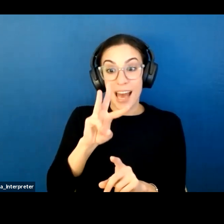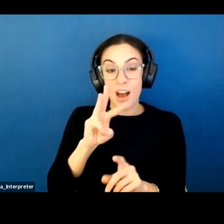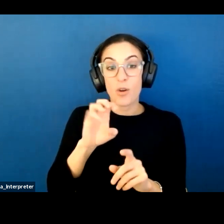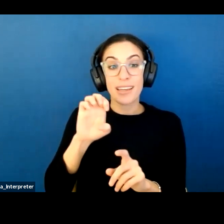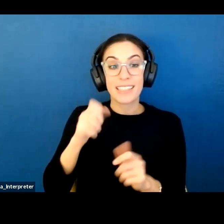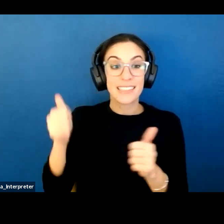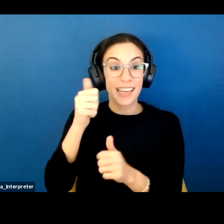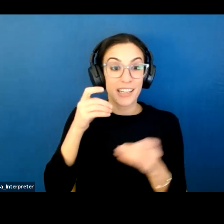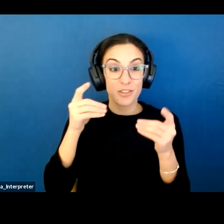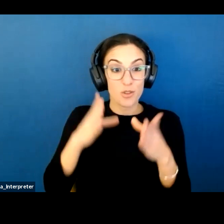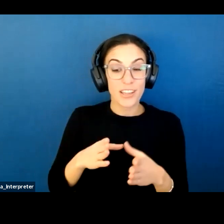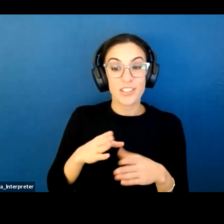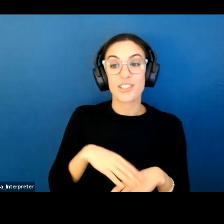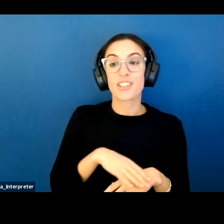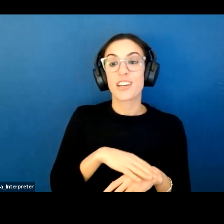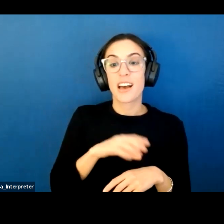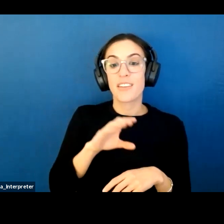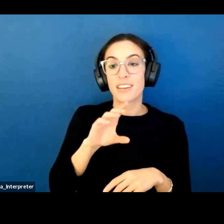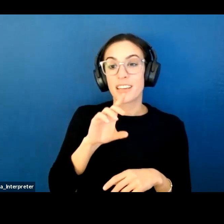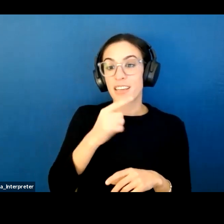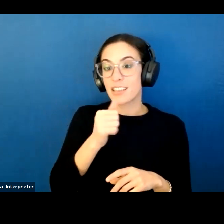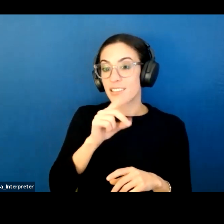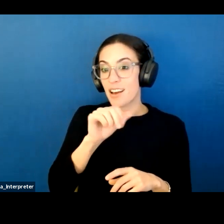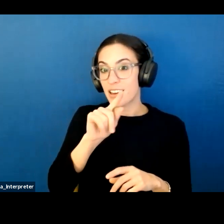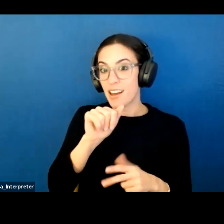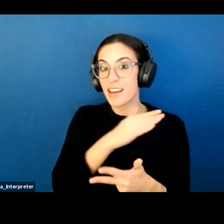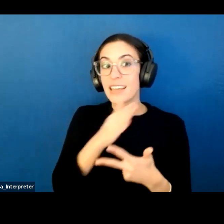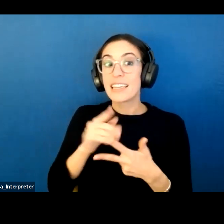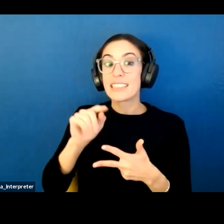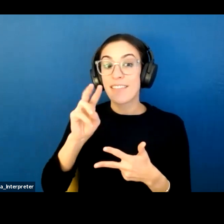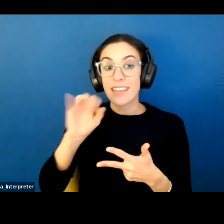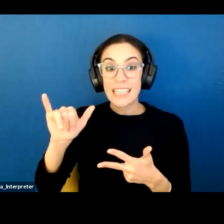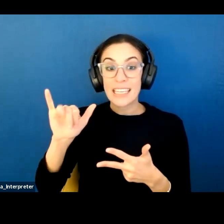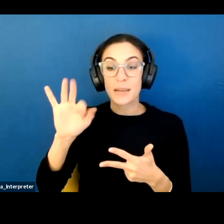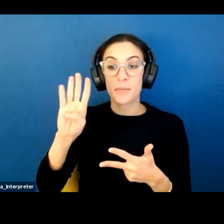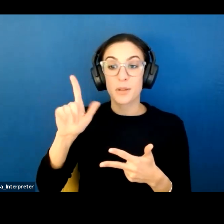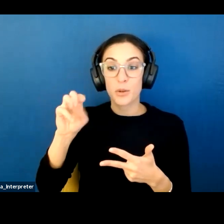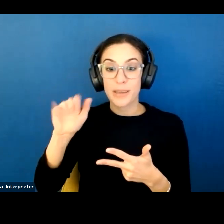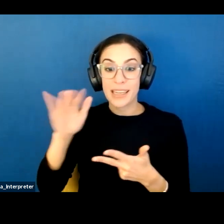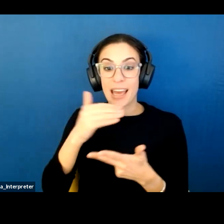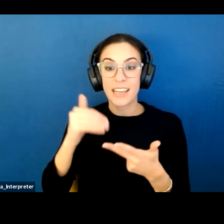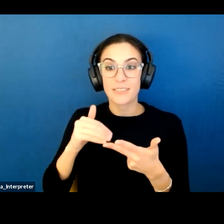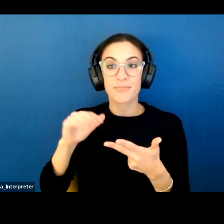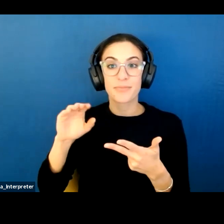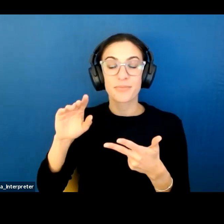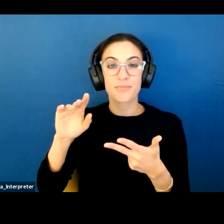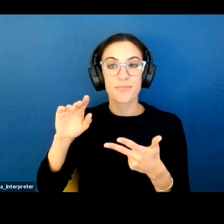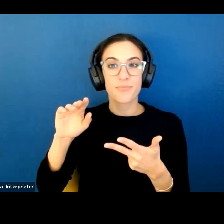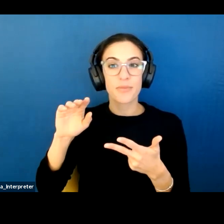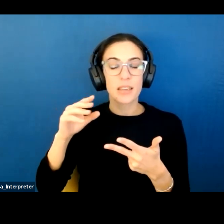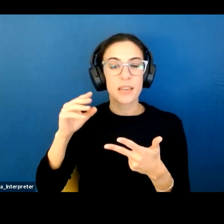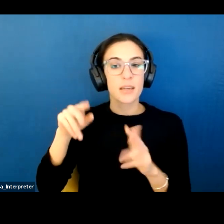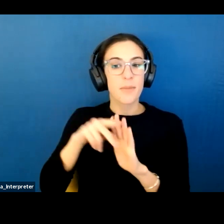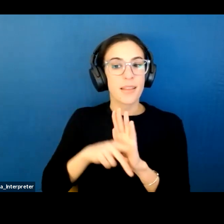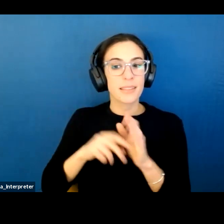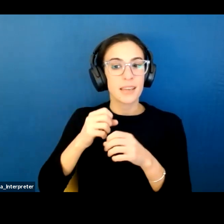House Representative Tiffany Bloomley, and Senator Kesharam Hinsdale, the last two being policymakers, which were